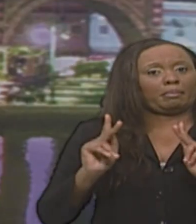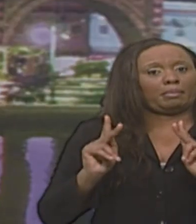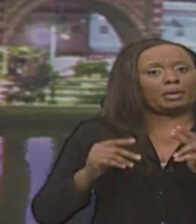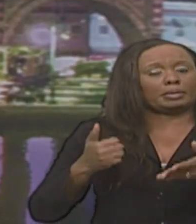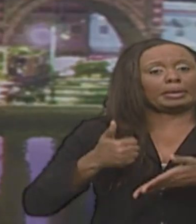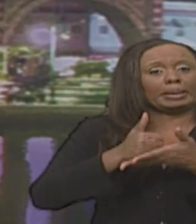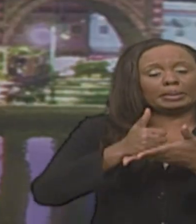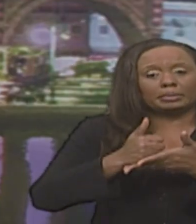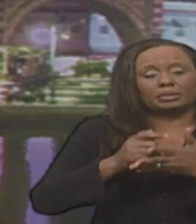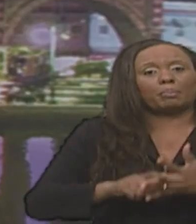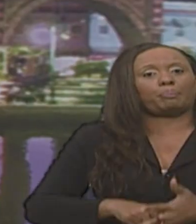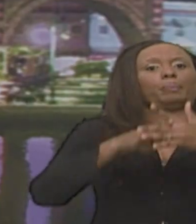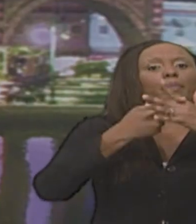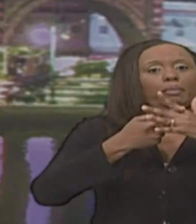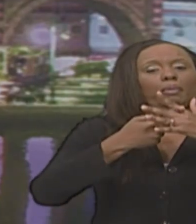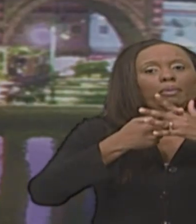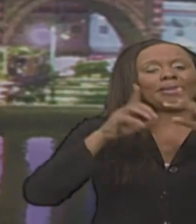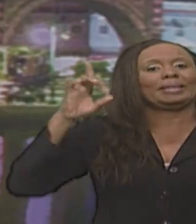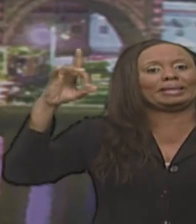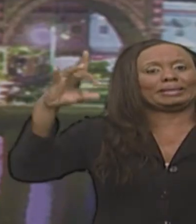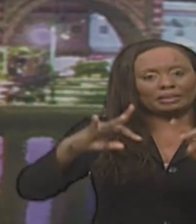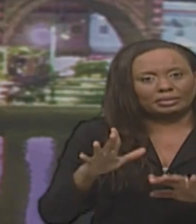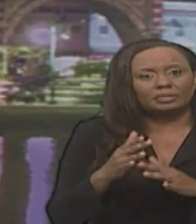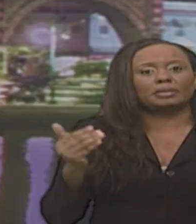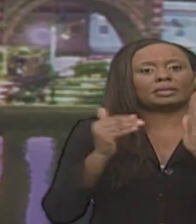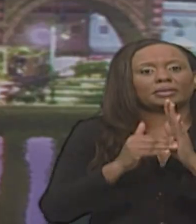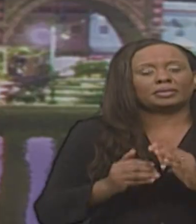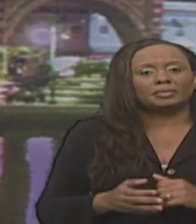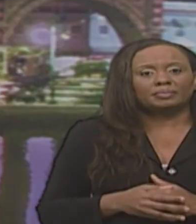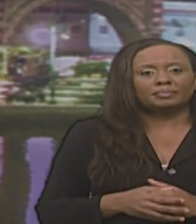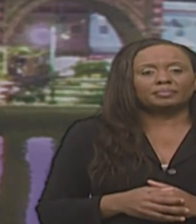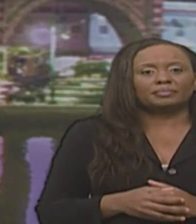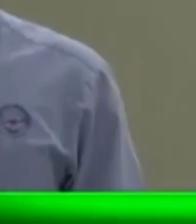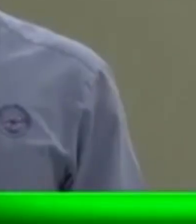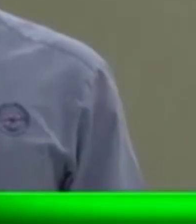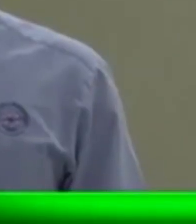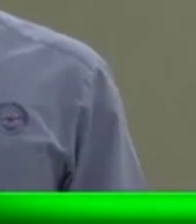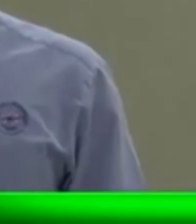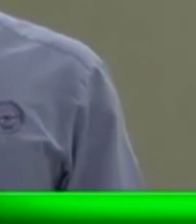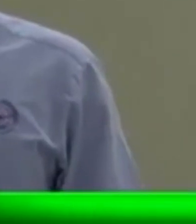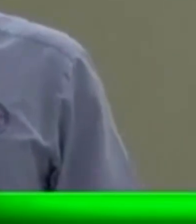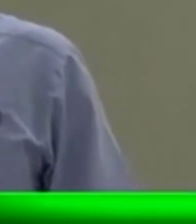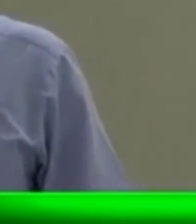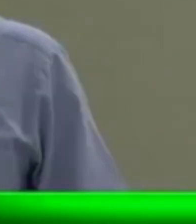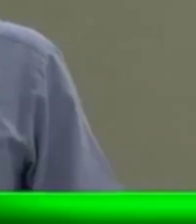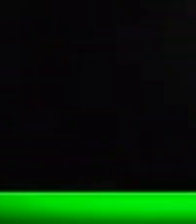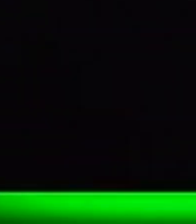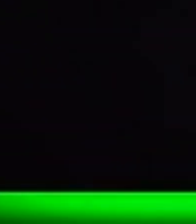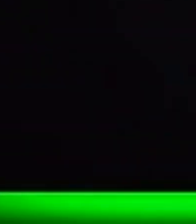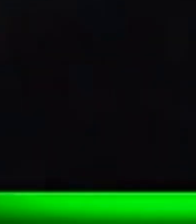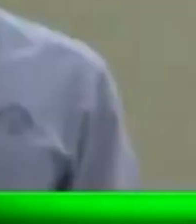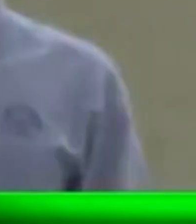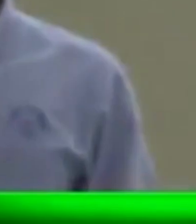to bring in additional crew to assist with restoration. We estimate that we need an additional